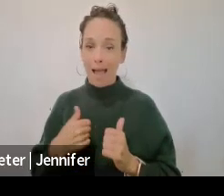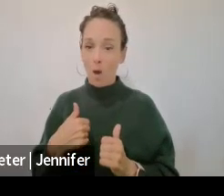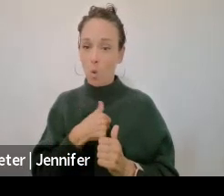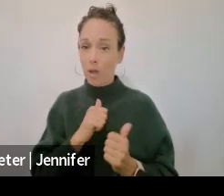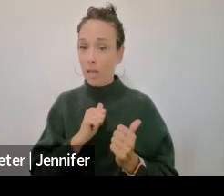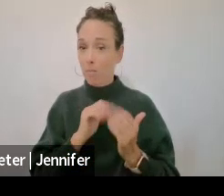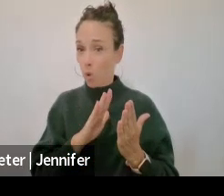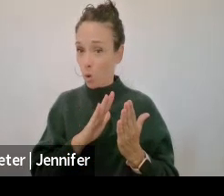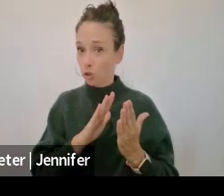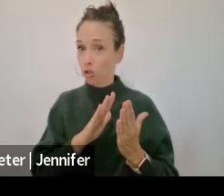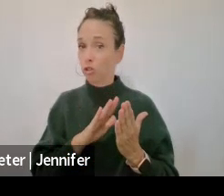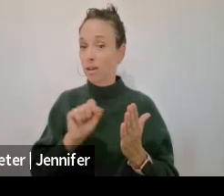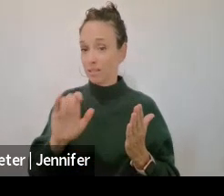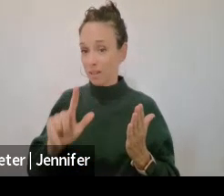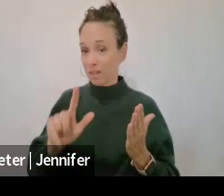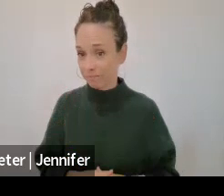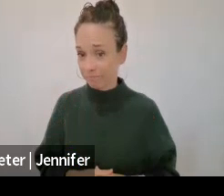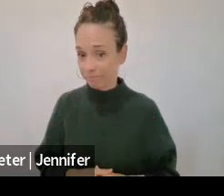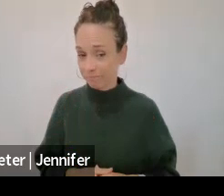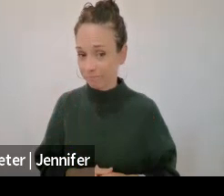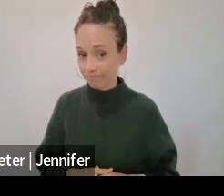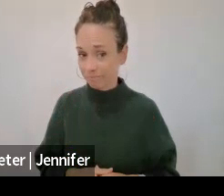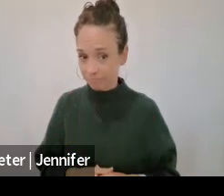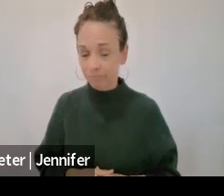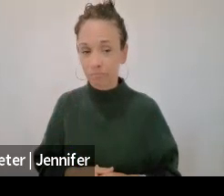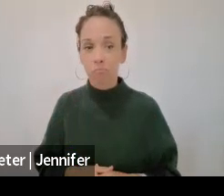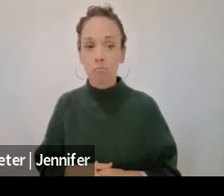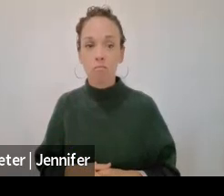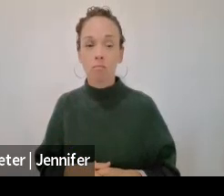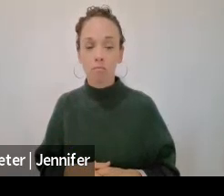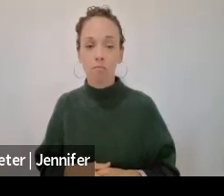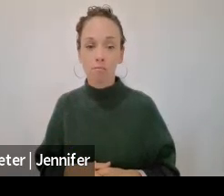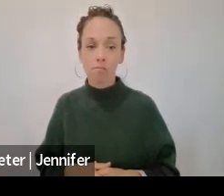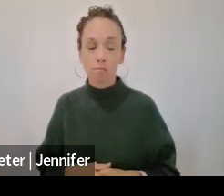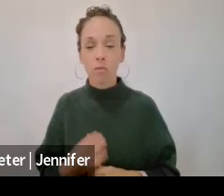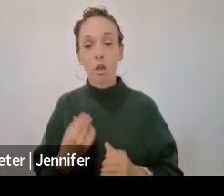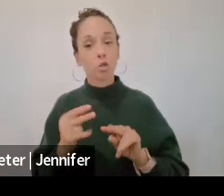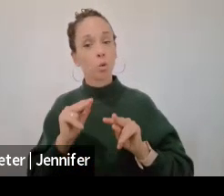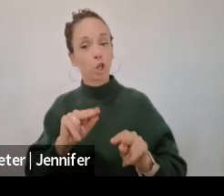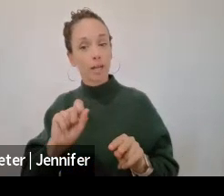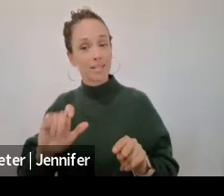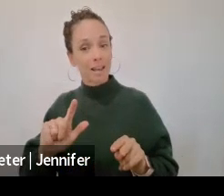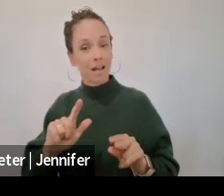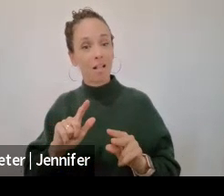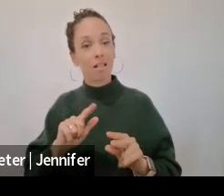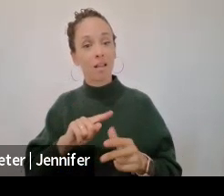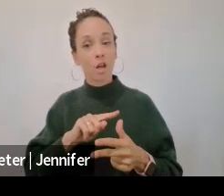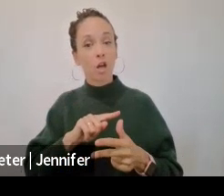social emotional learning. We are now looking at social emotional learning in terms of the